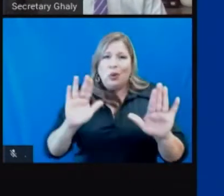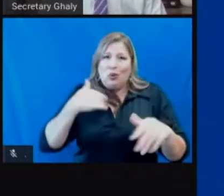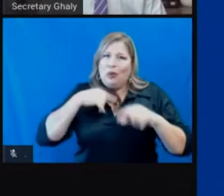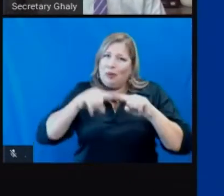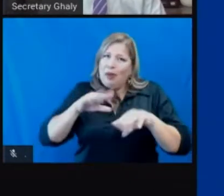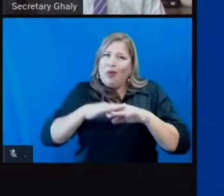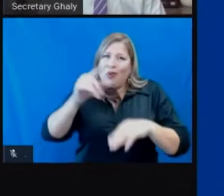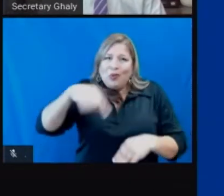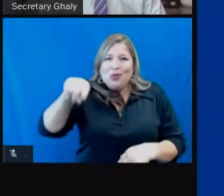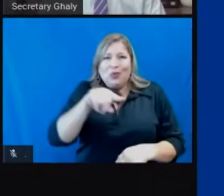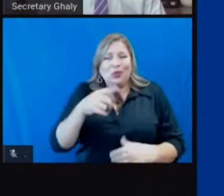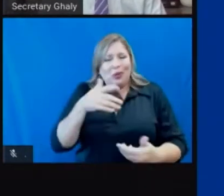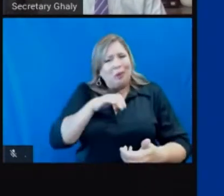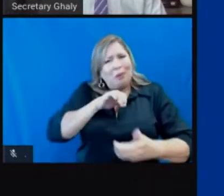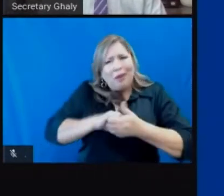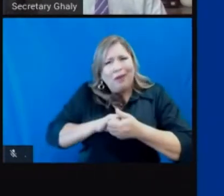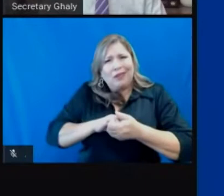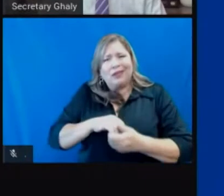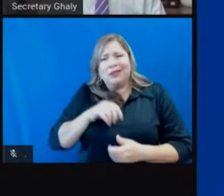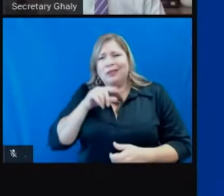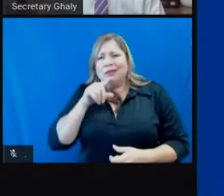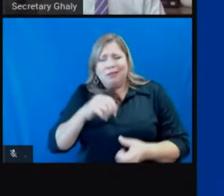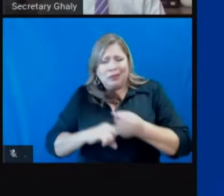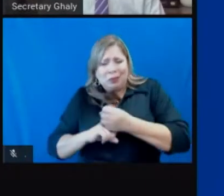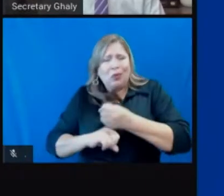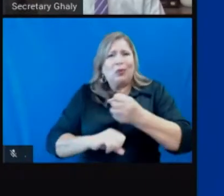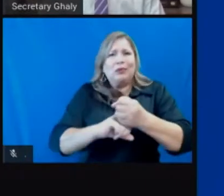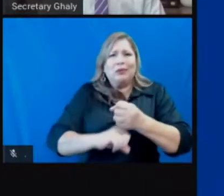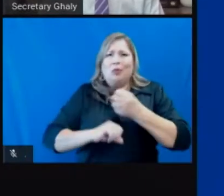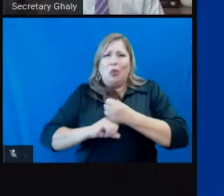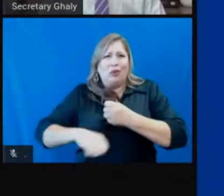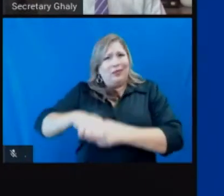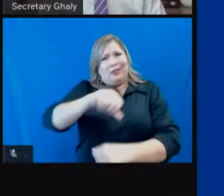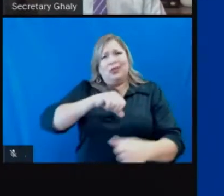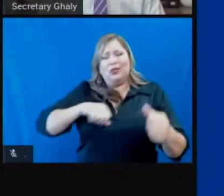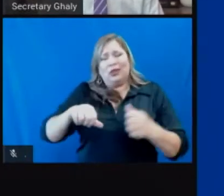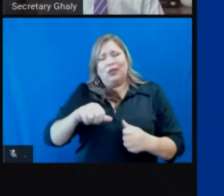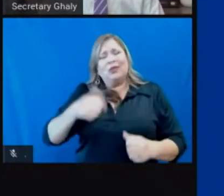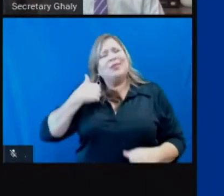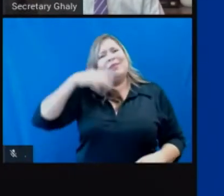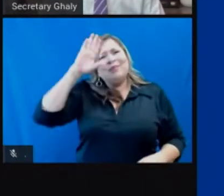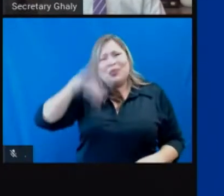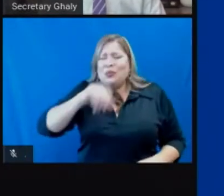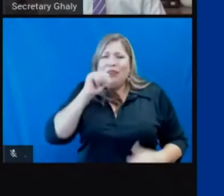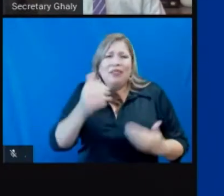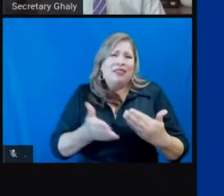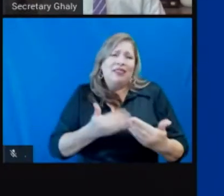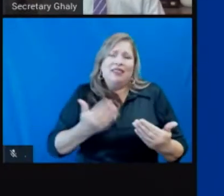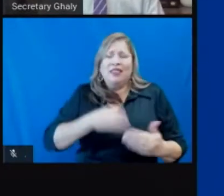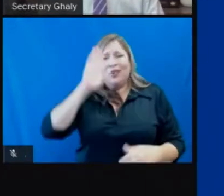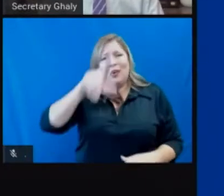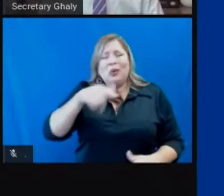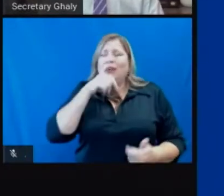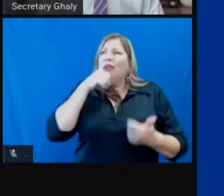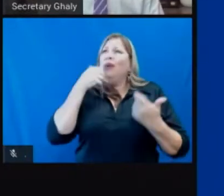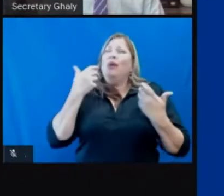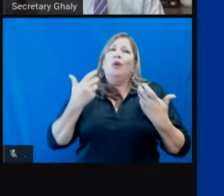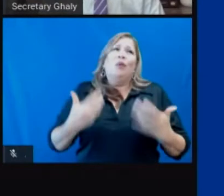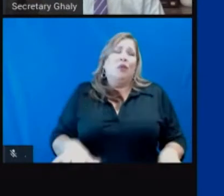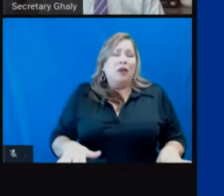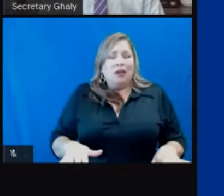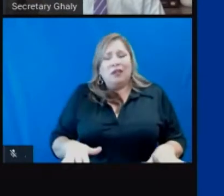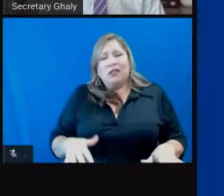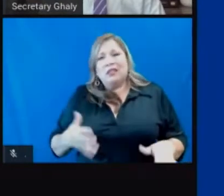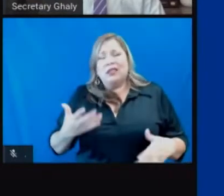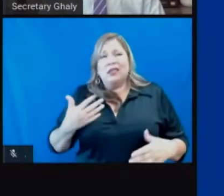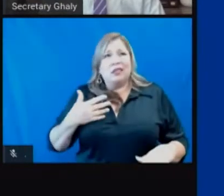about us deciding to do some things that sure it's an inconvenience, sure we may not want to for a short period